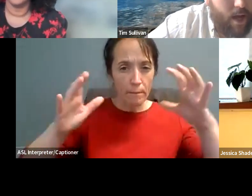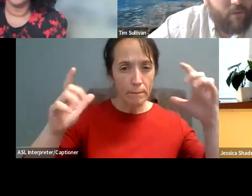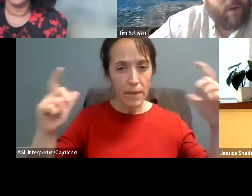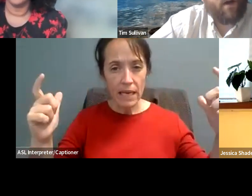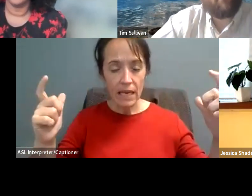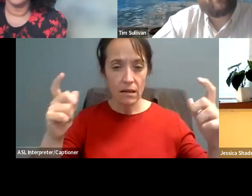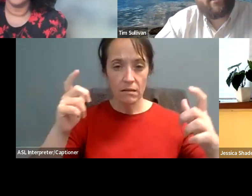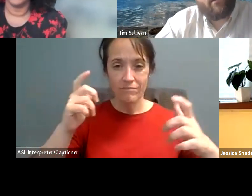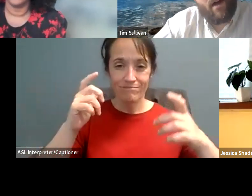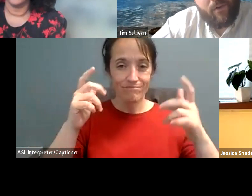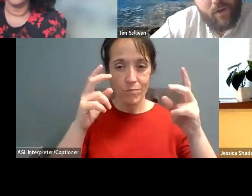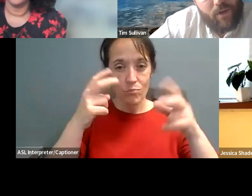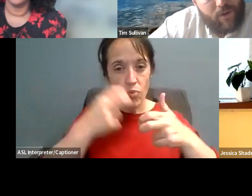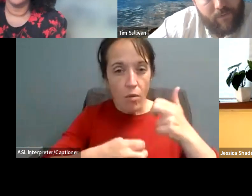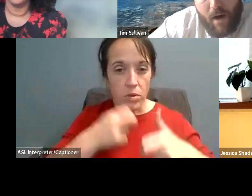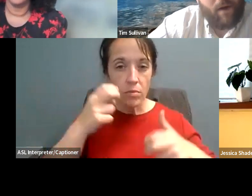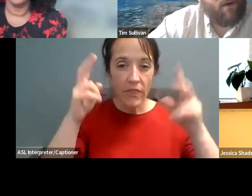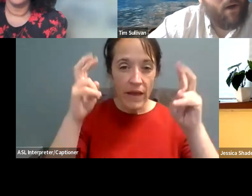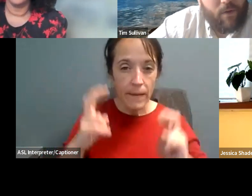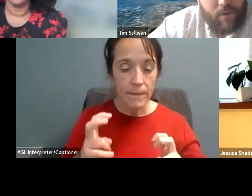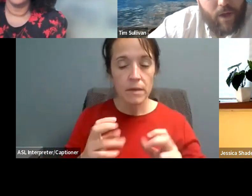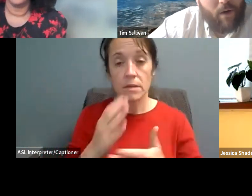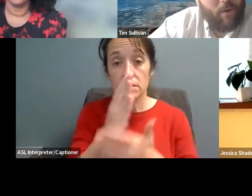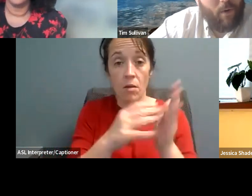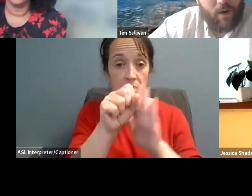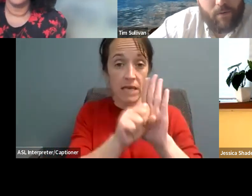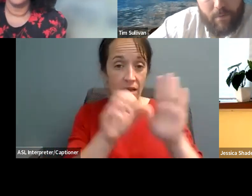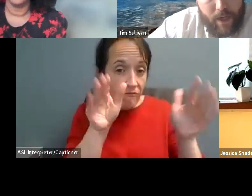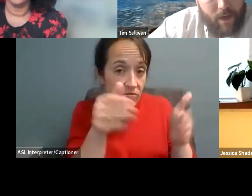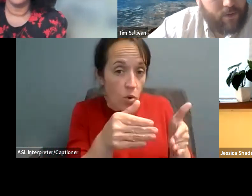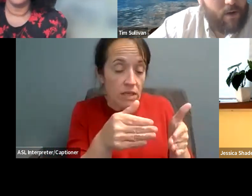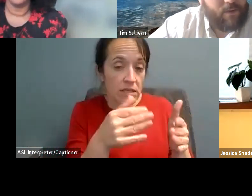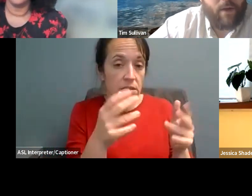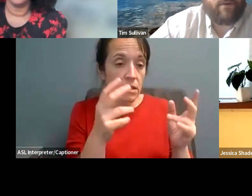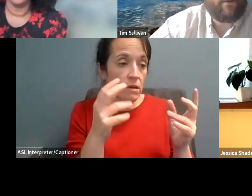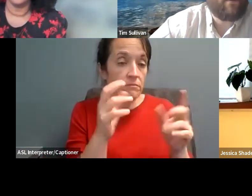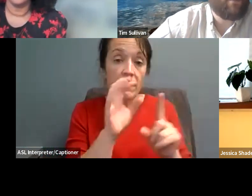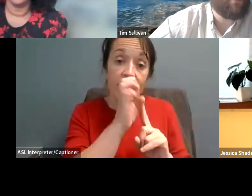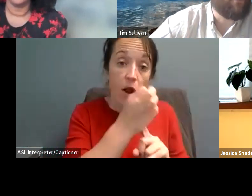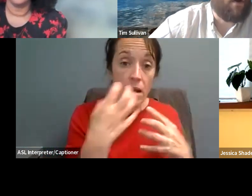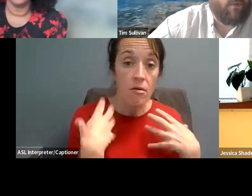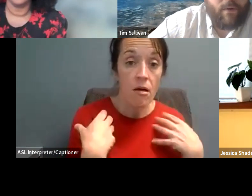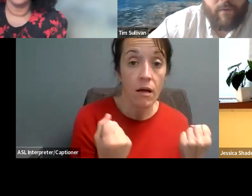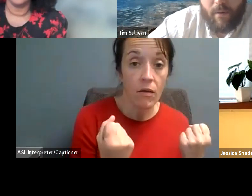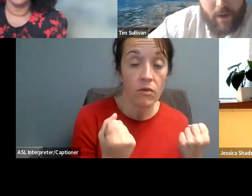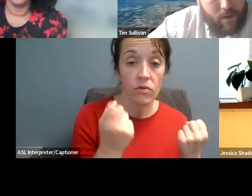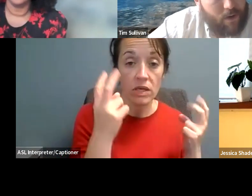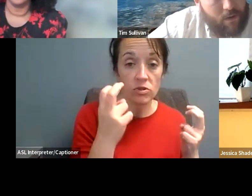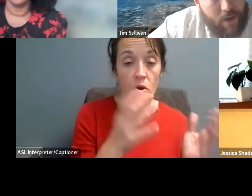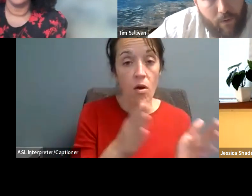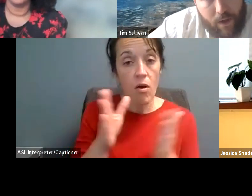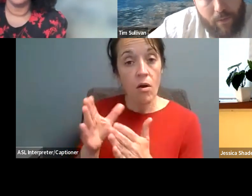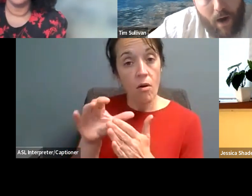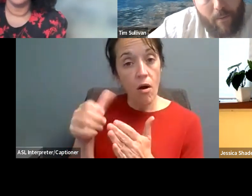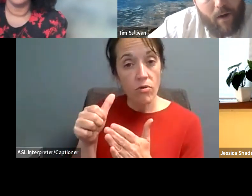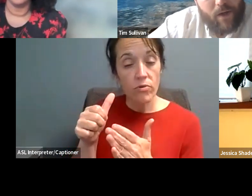they have particular health issues, environmental health that are big concerns. Others, there are rural development